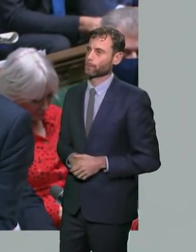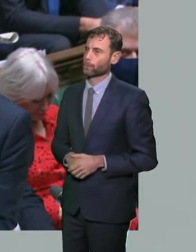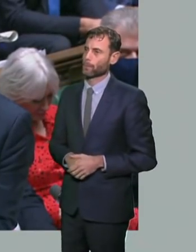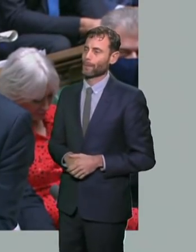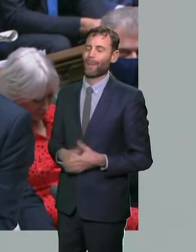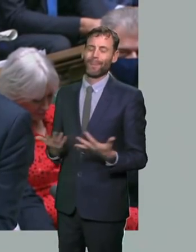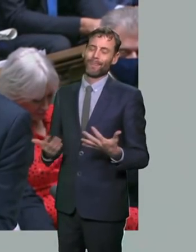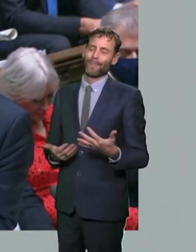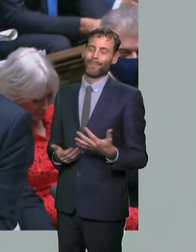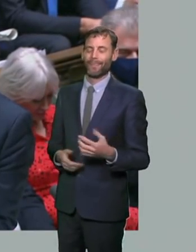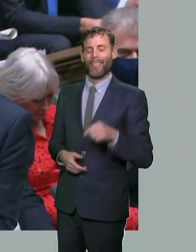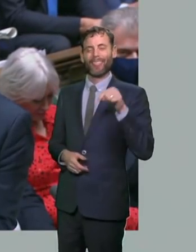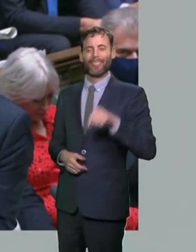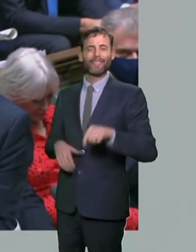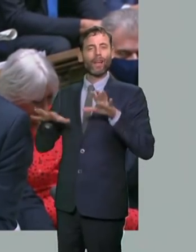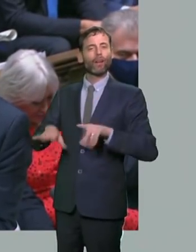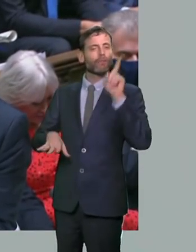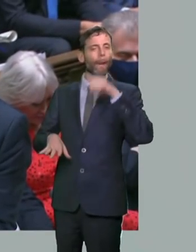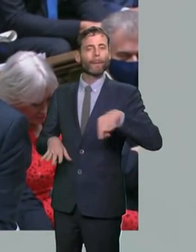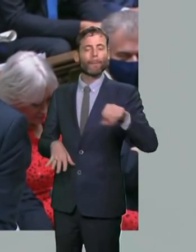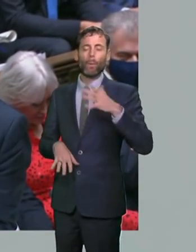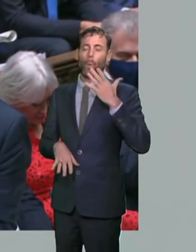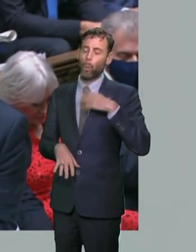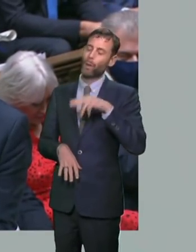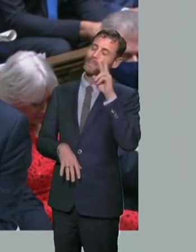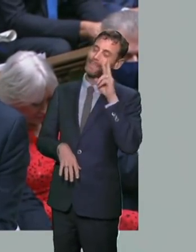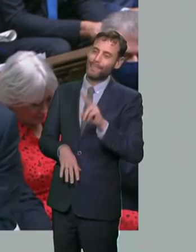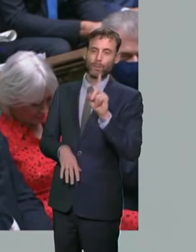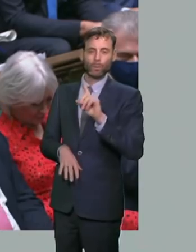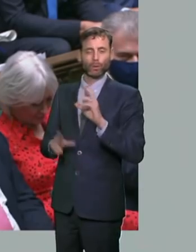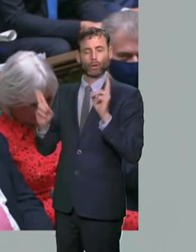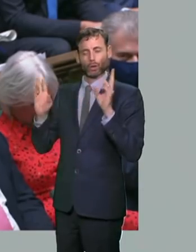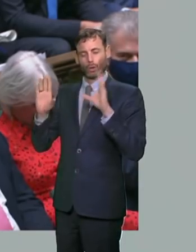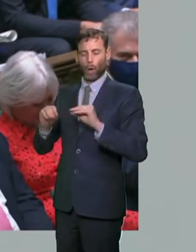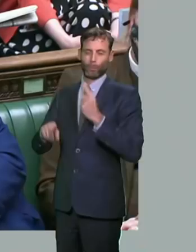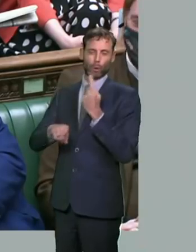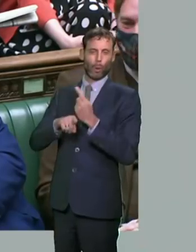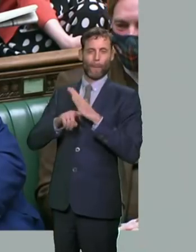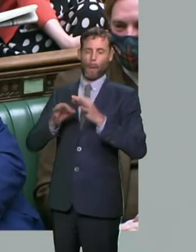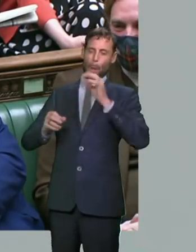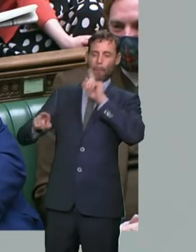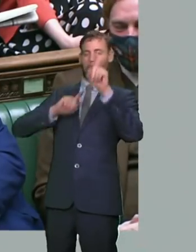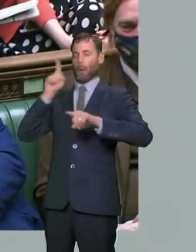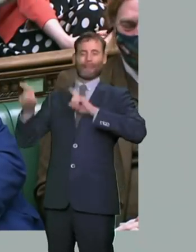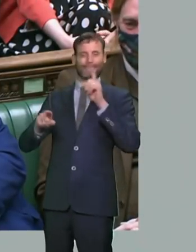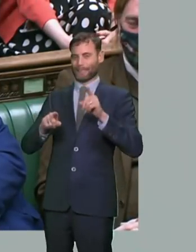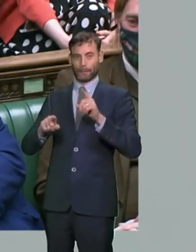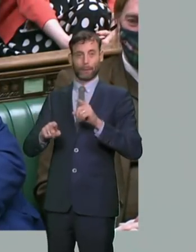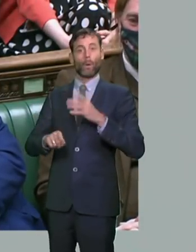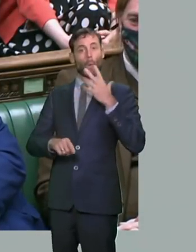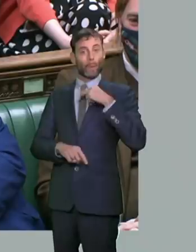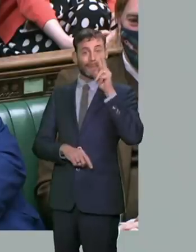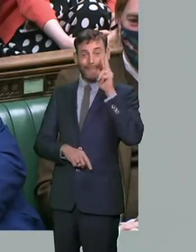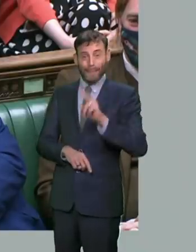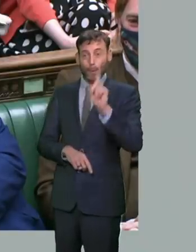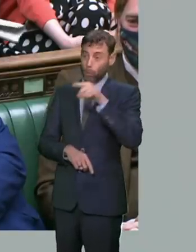hear is less talk about politics and politics, and they want to talk about what the government is doing for the people of Scotland.